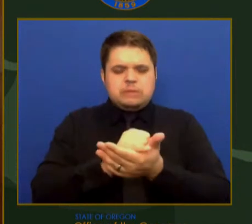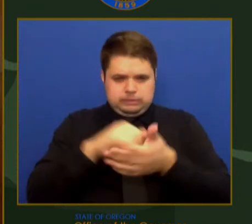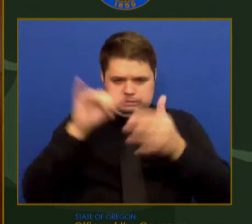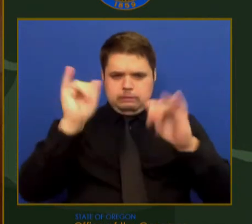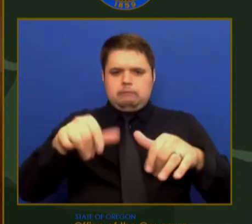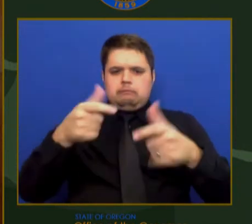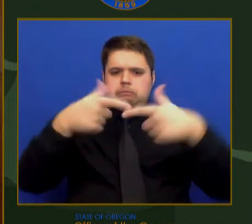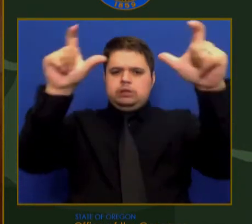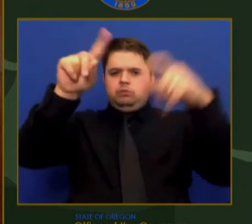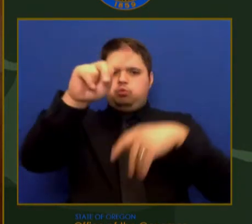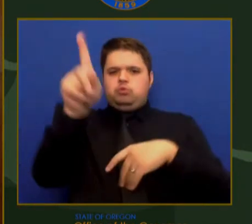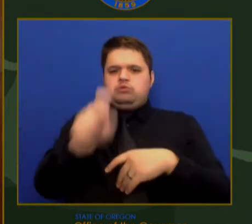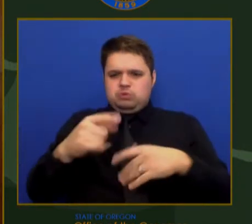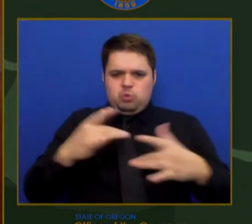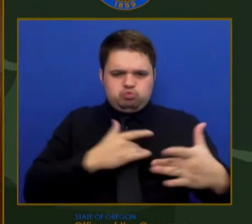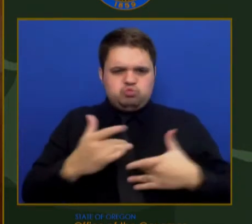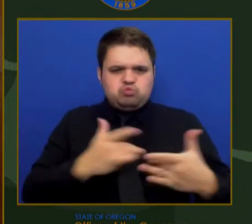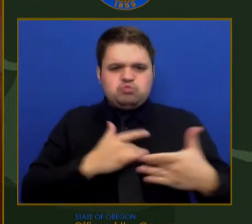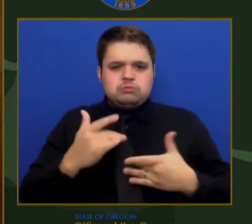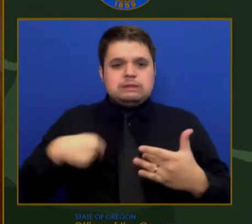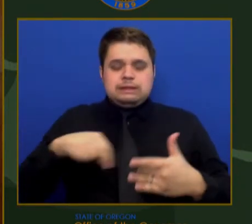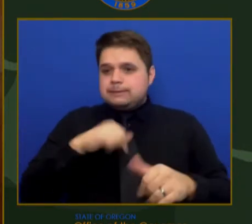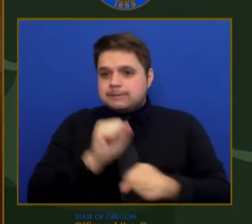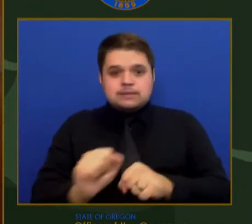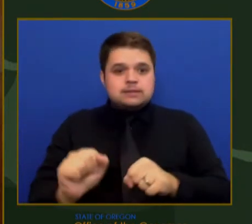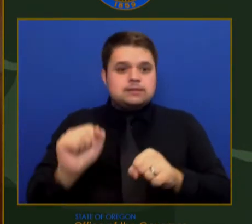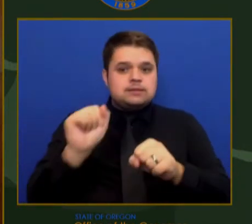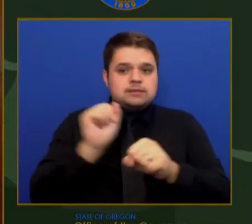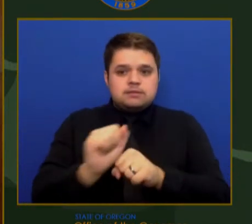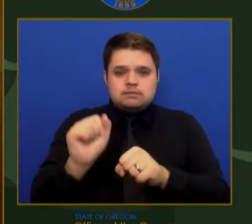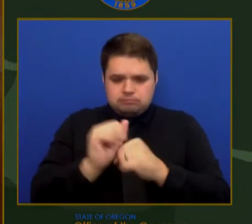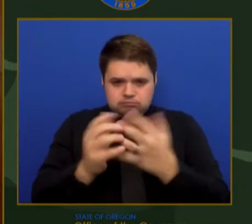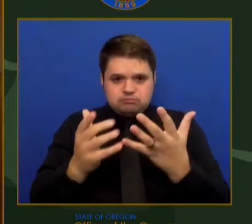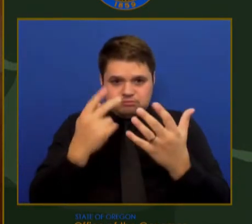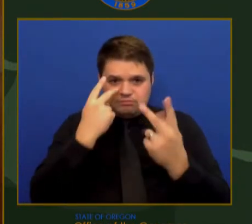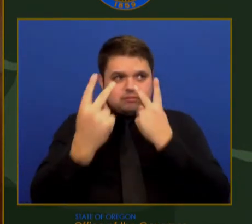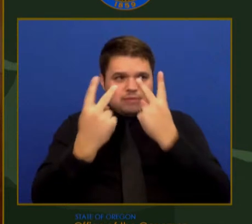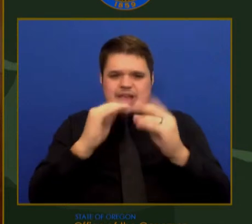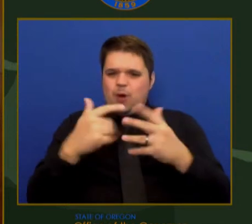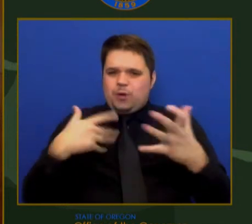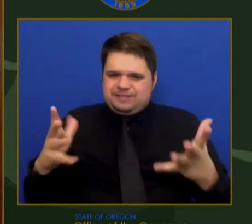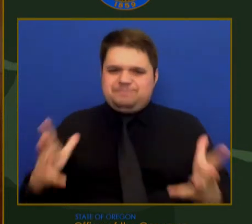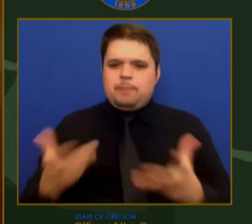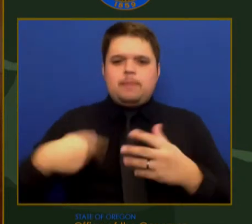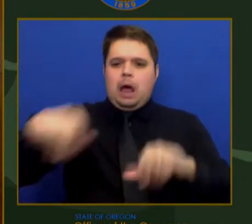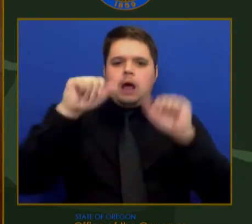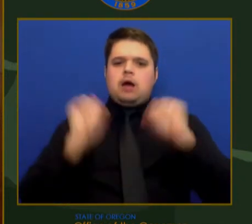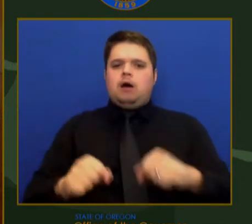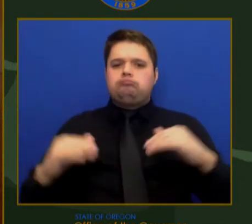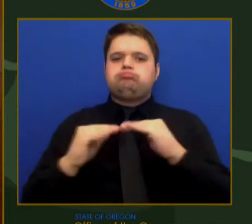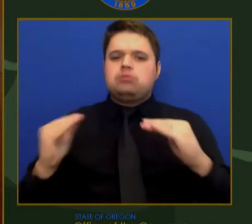undeniably linked. A lack of affordable housing, and some of the highest rates of